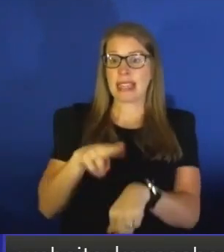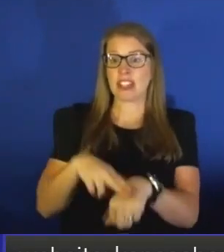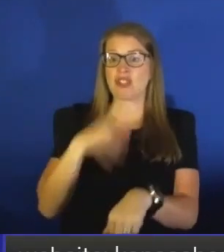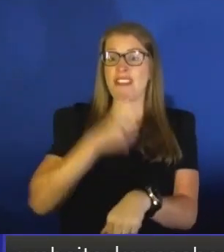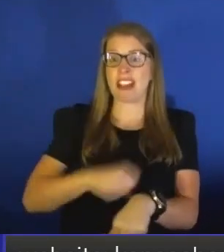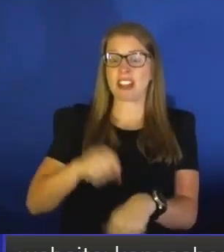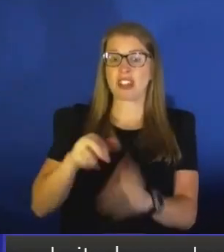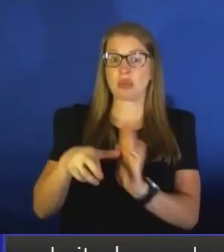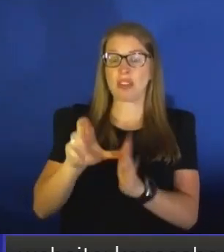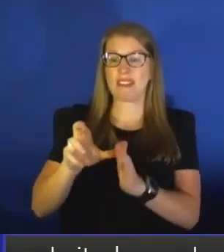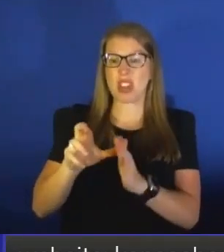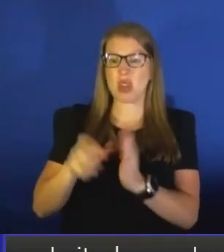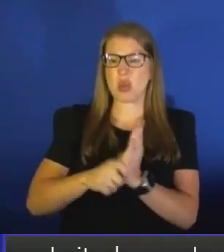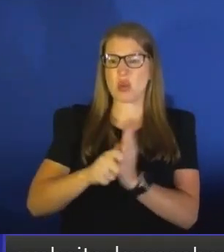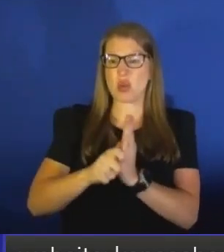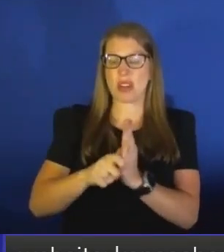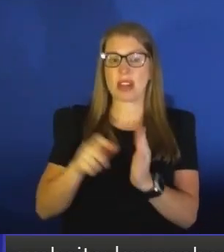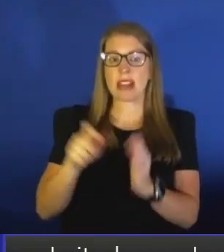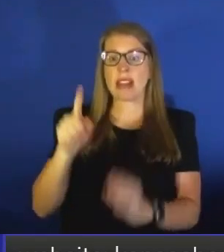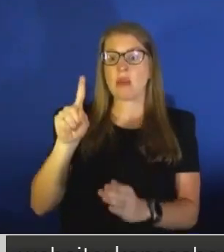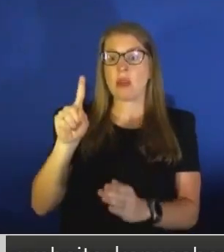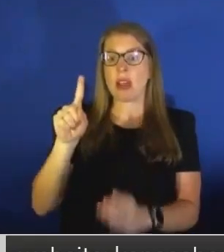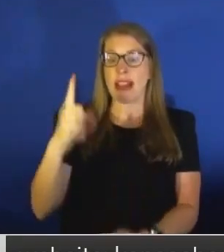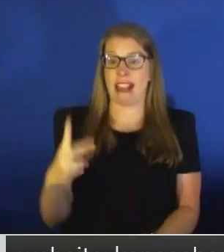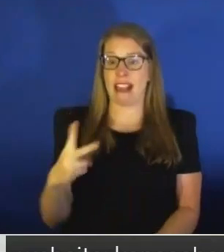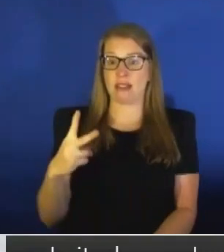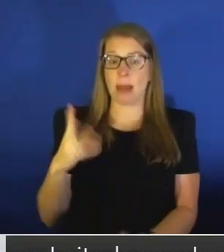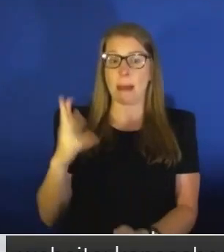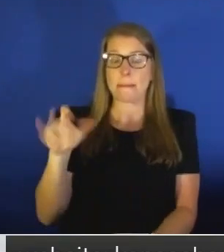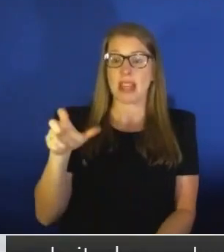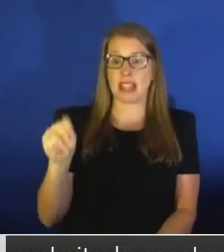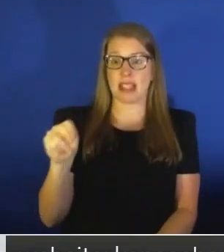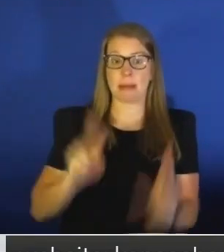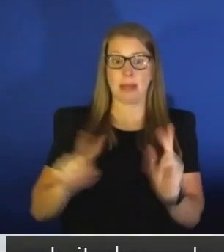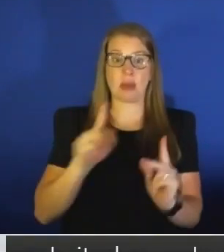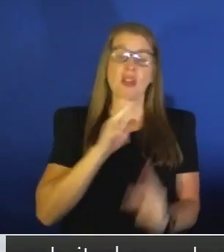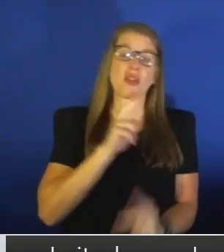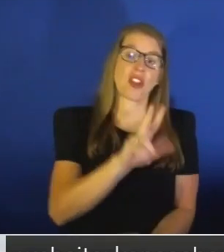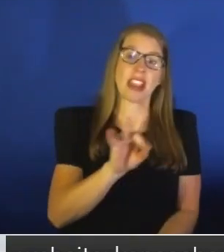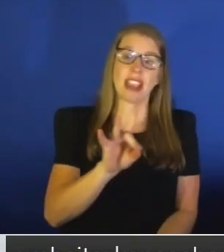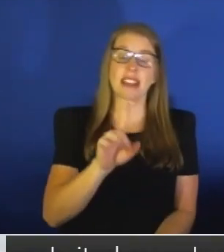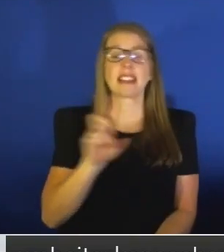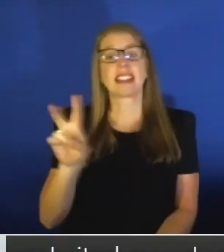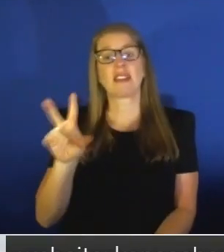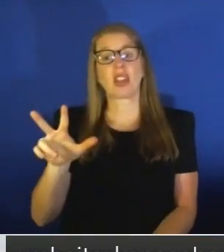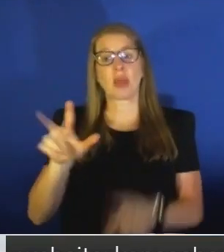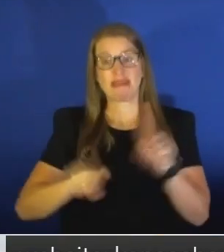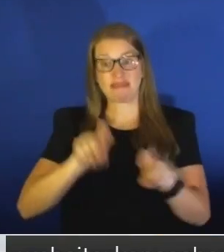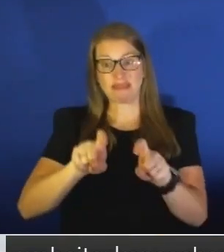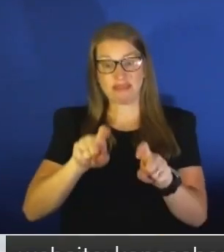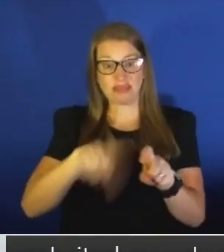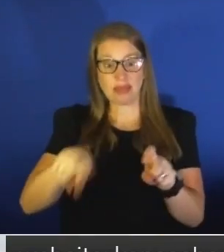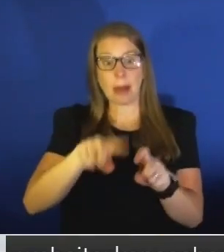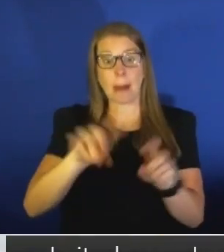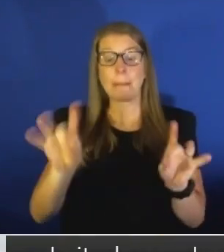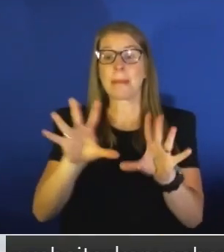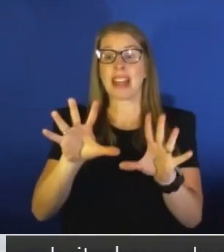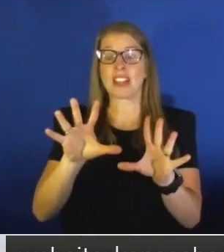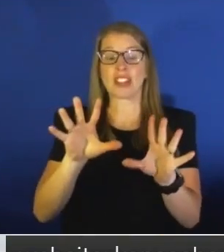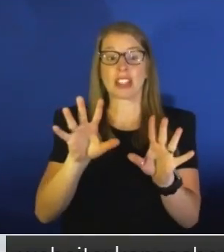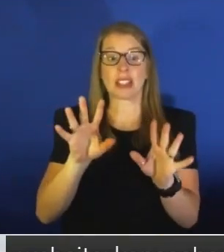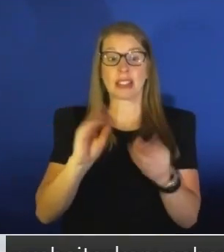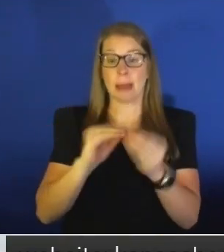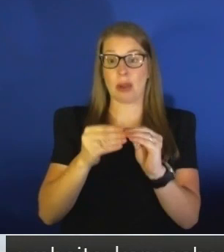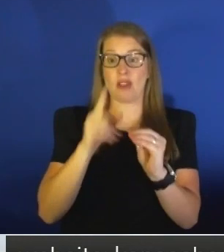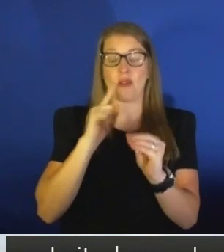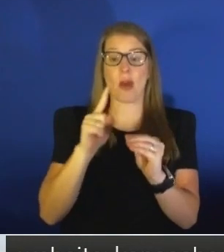of nearly 500,000 people between the ages of 38 and 73. They found the magic number for people in the middle-aged